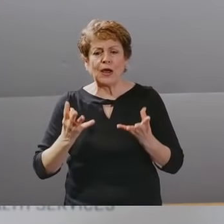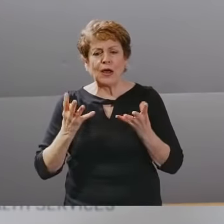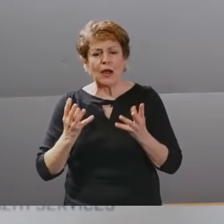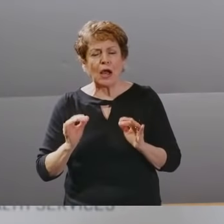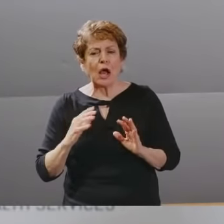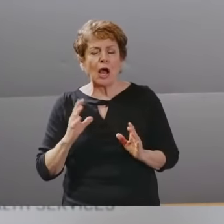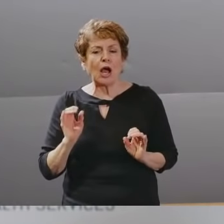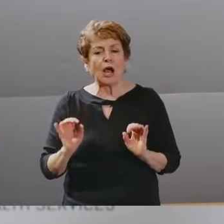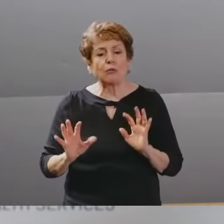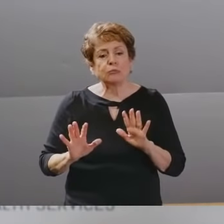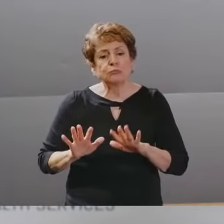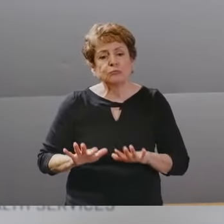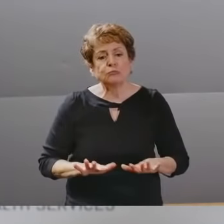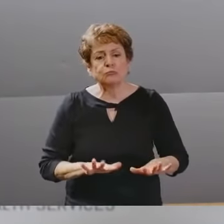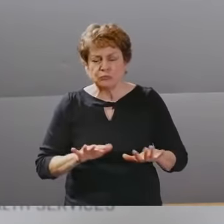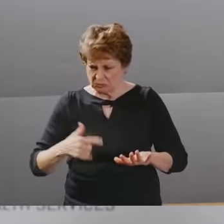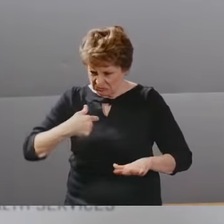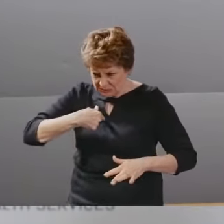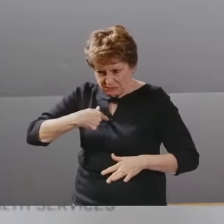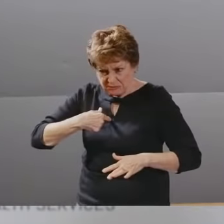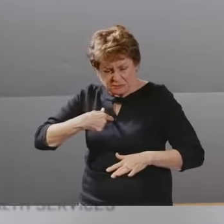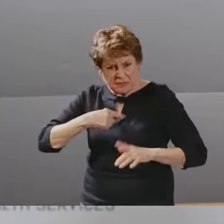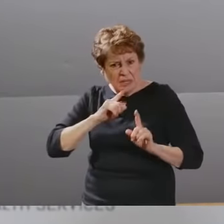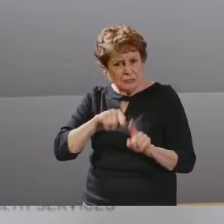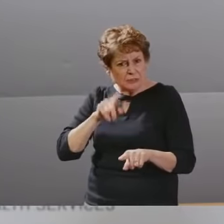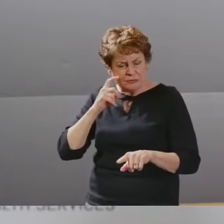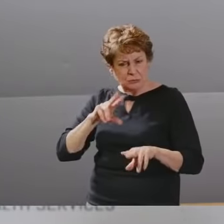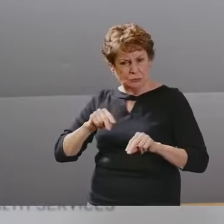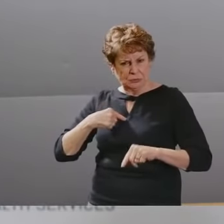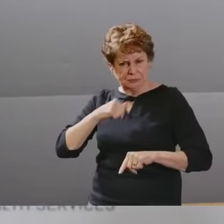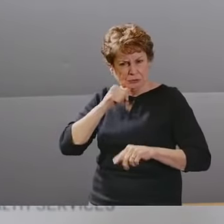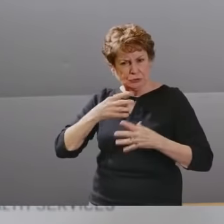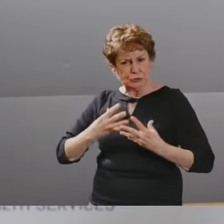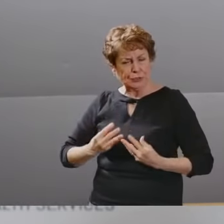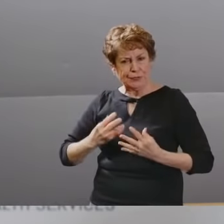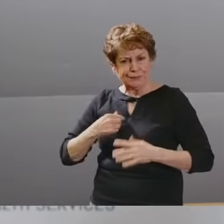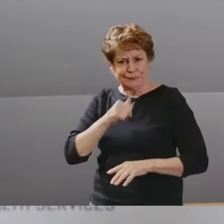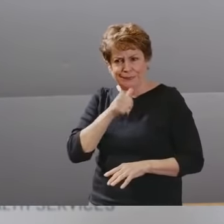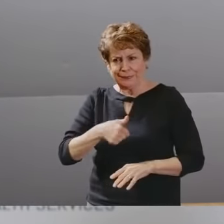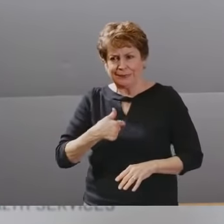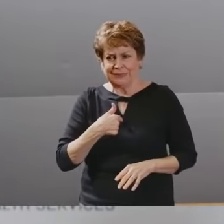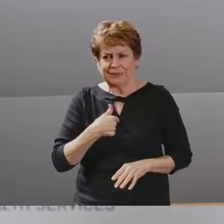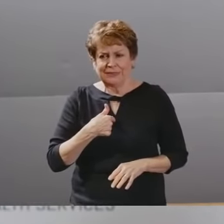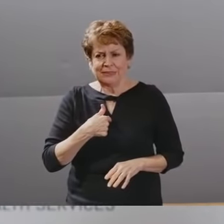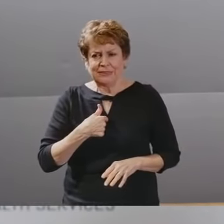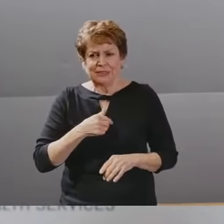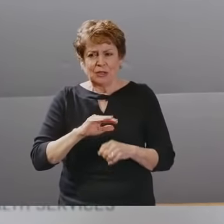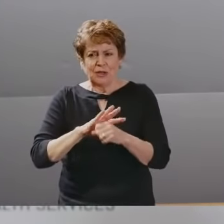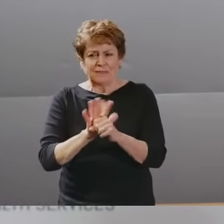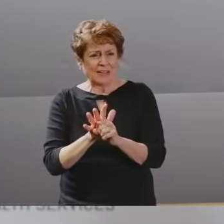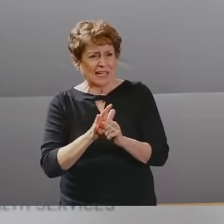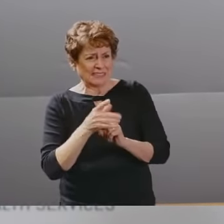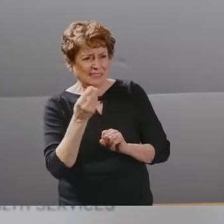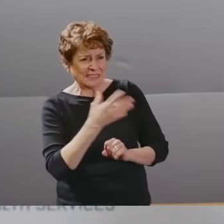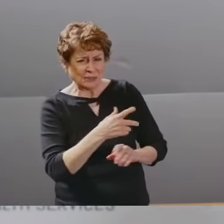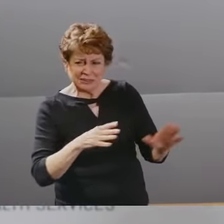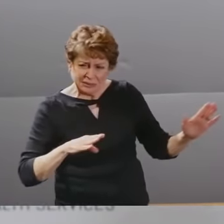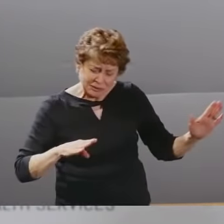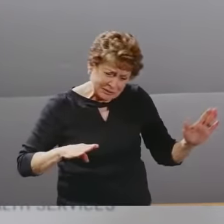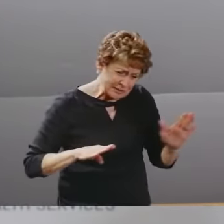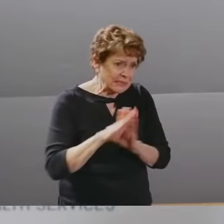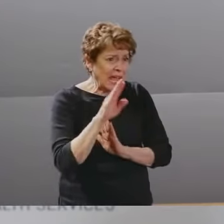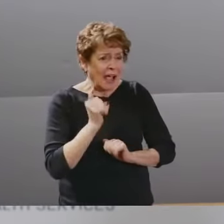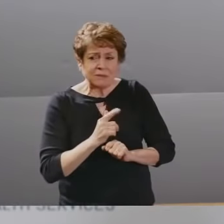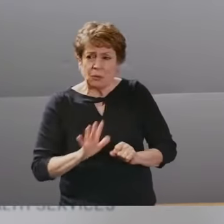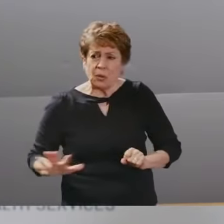A light touch, I think it was. COVID is surging everywhere. Why haven't you taken more aggressive measures? Can you tell Arizonans why